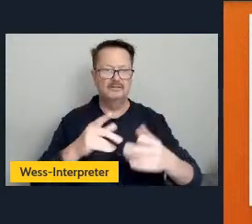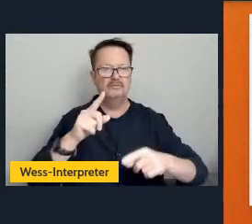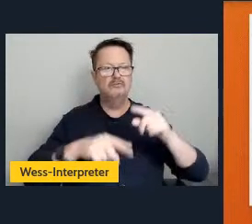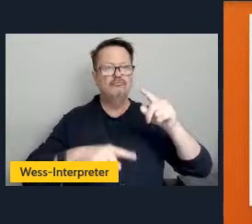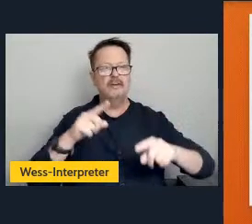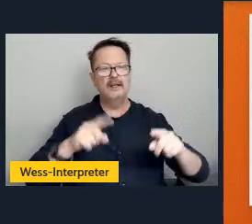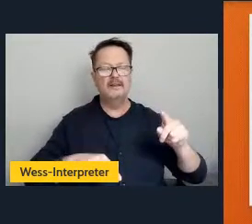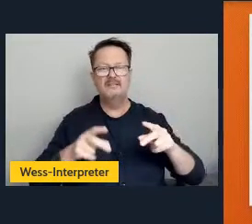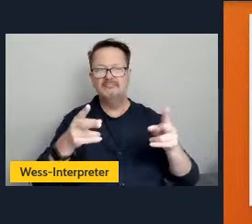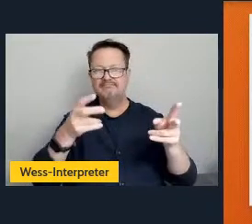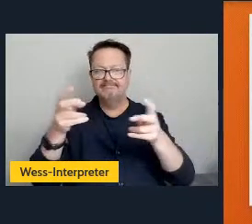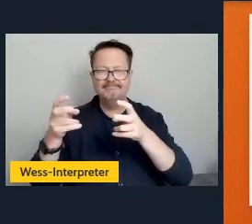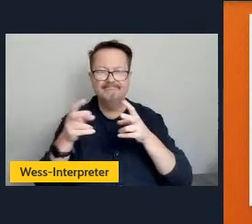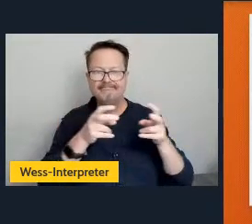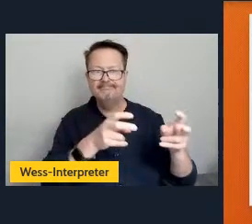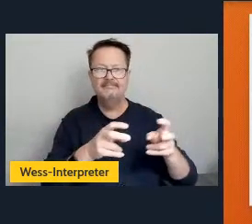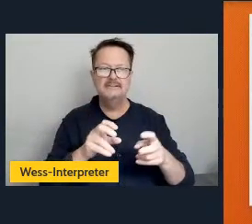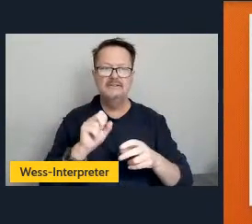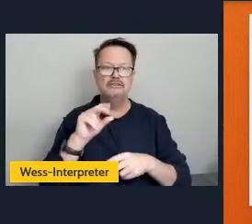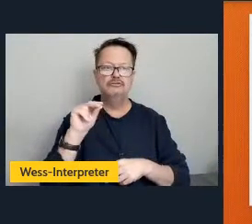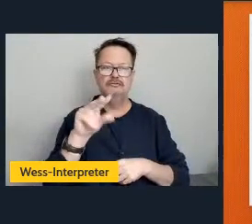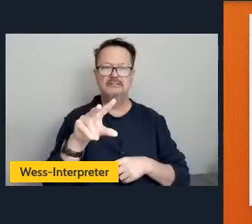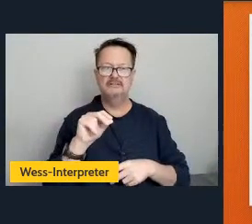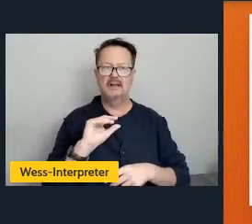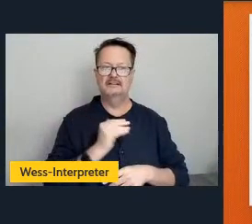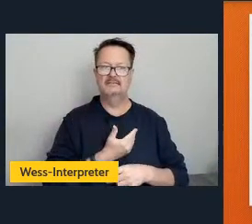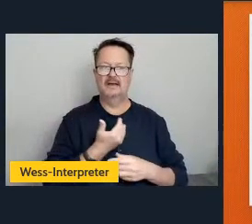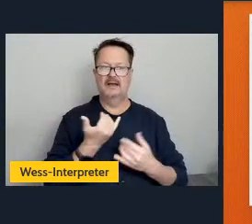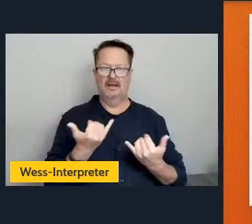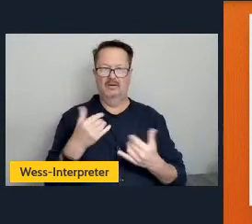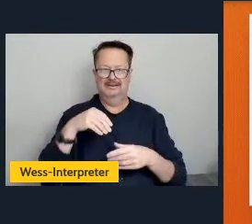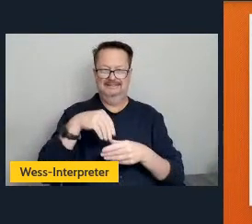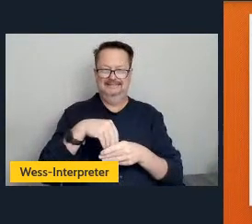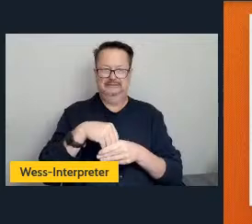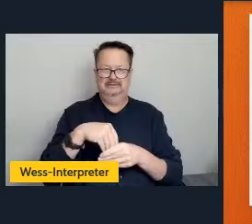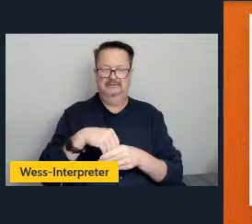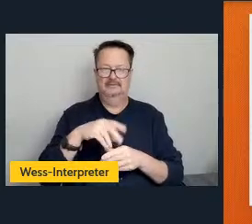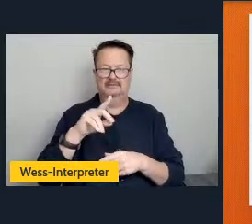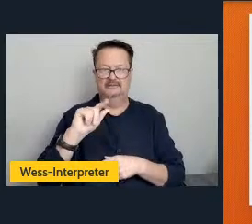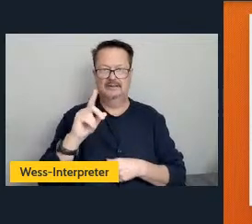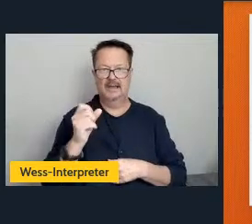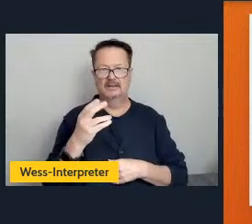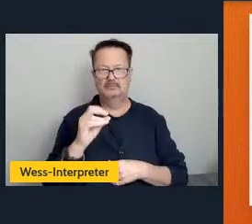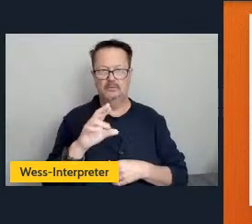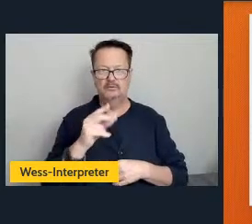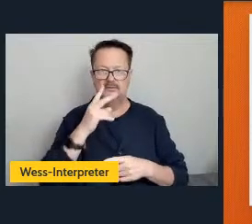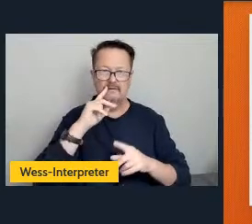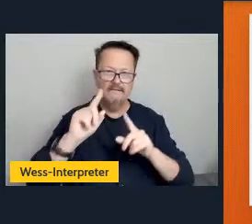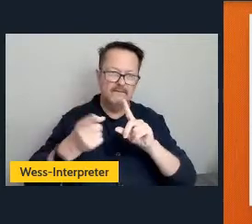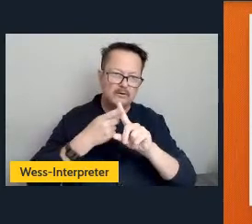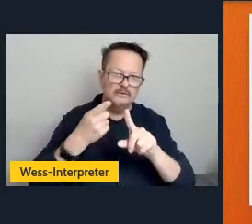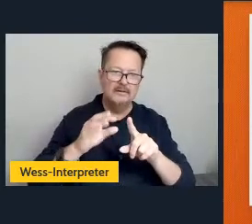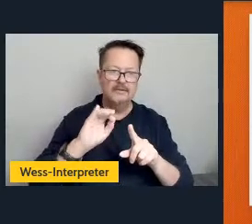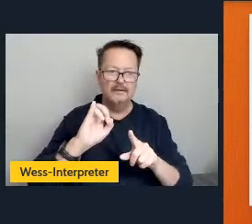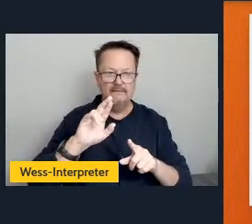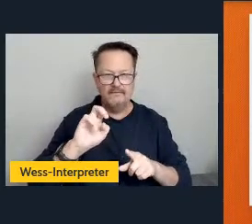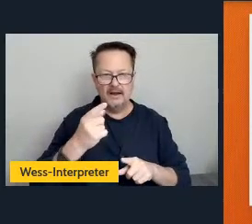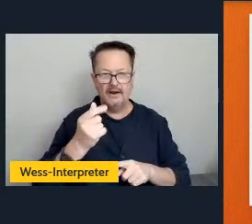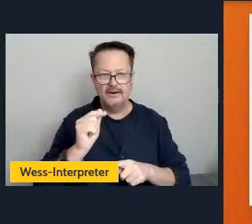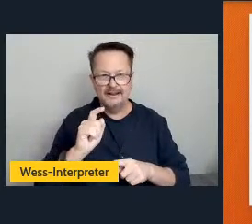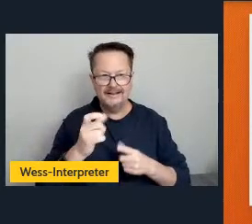our dashboards we have internally. Yeah, so you can see, for example, the top one here is the Fargate service with